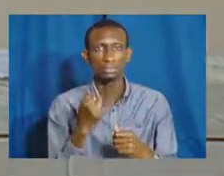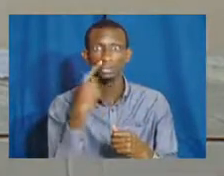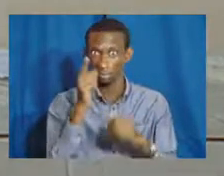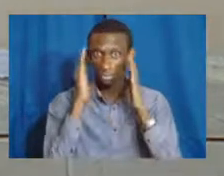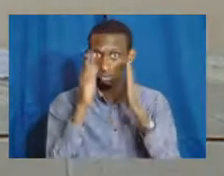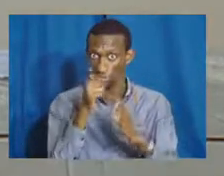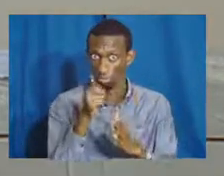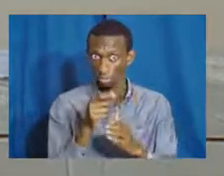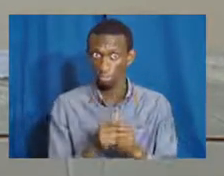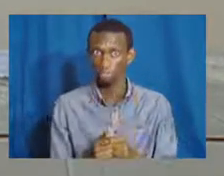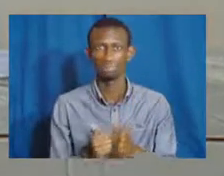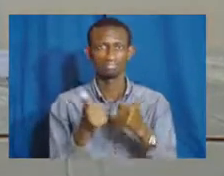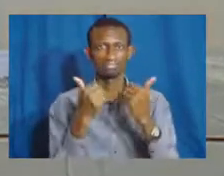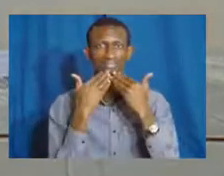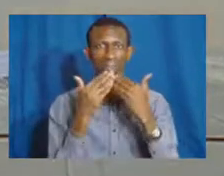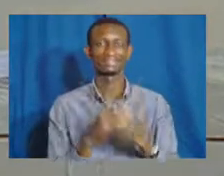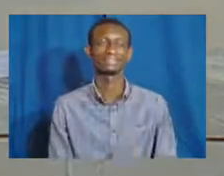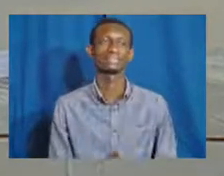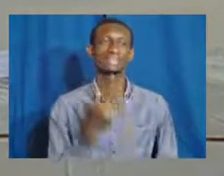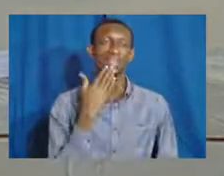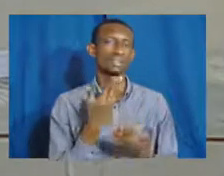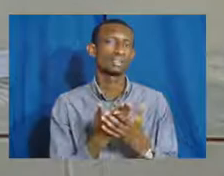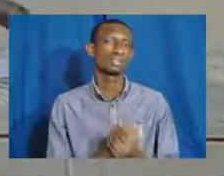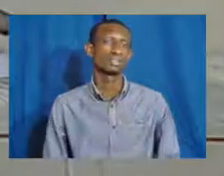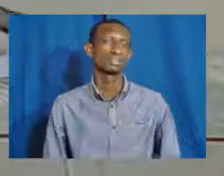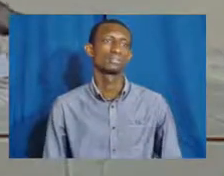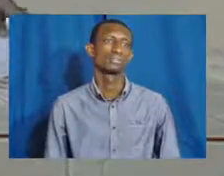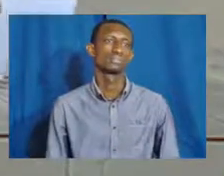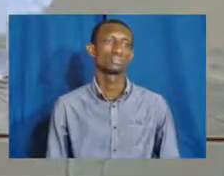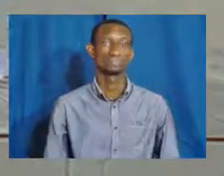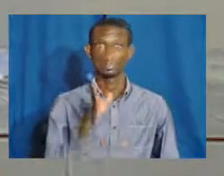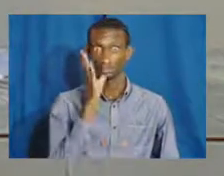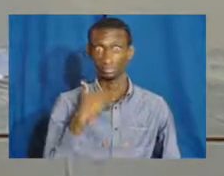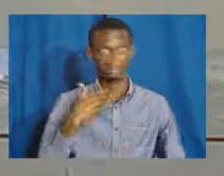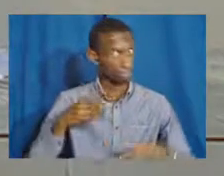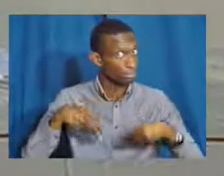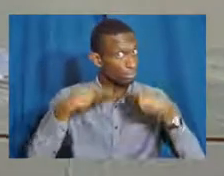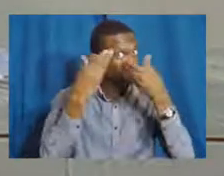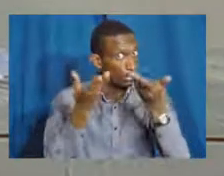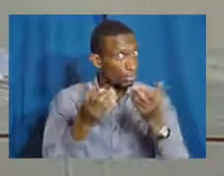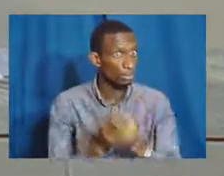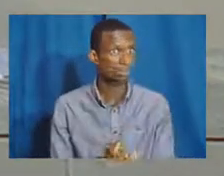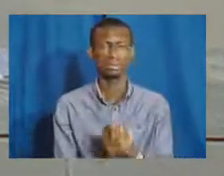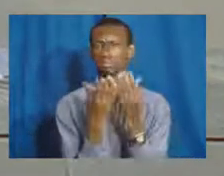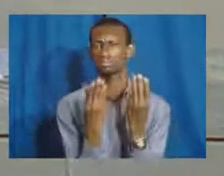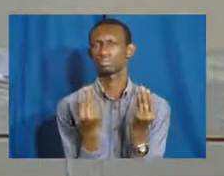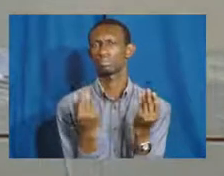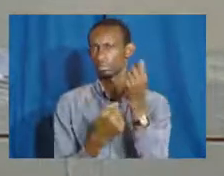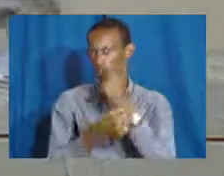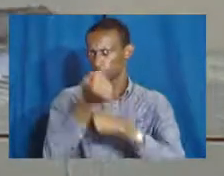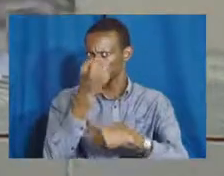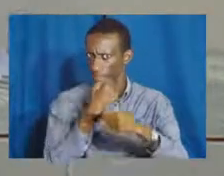together? Very nice. Now, let me give you a simple